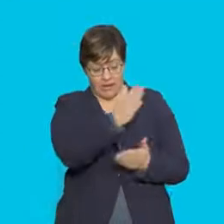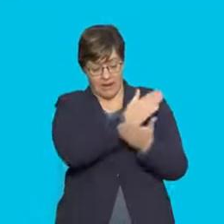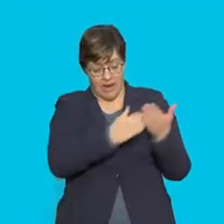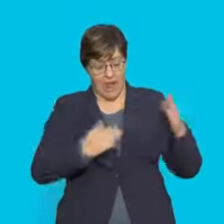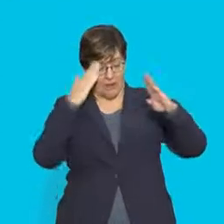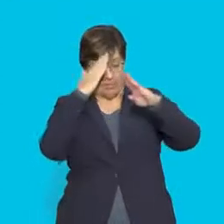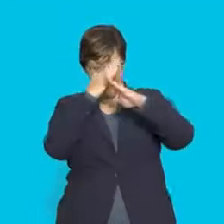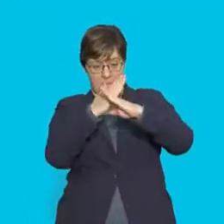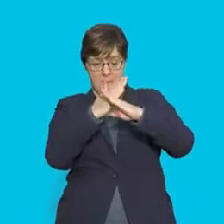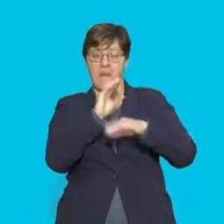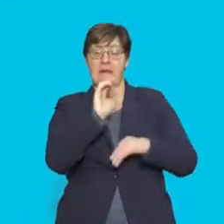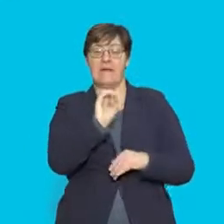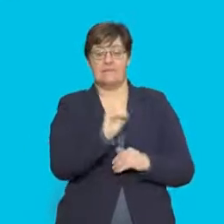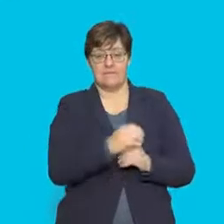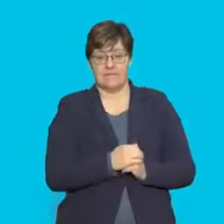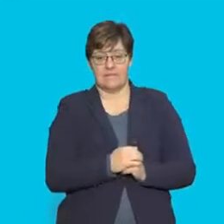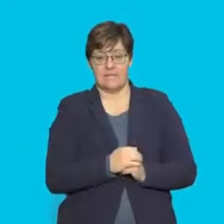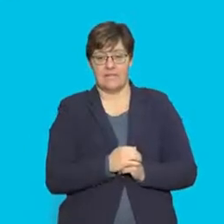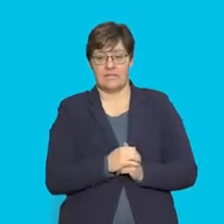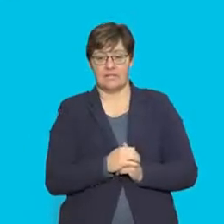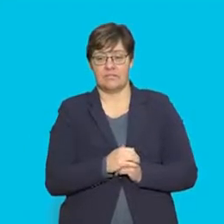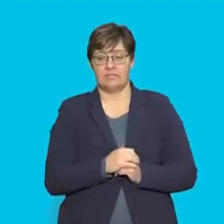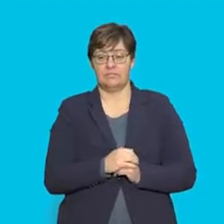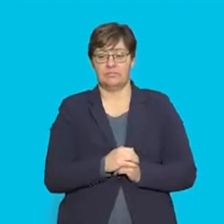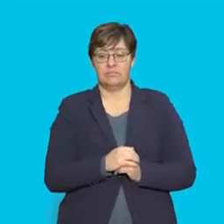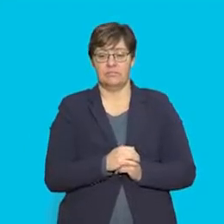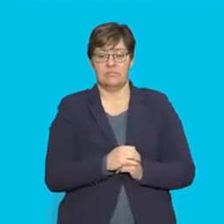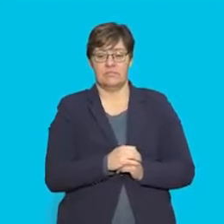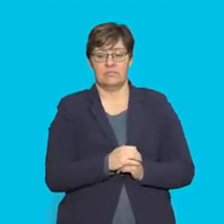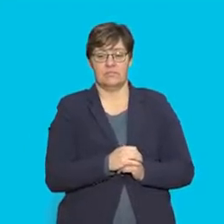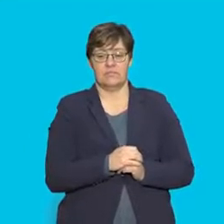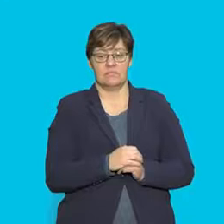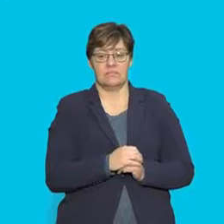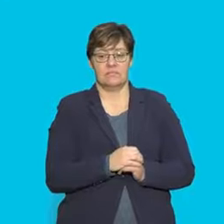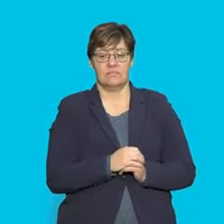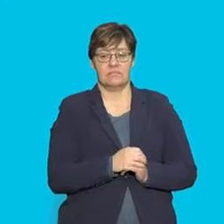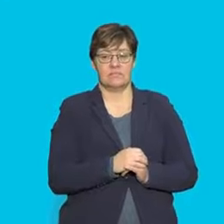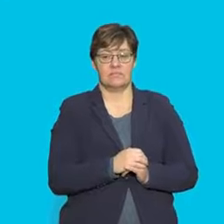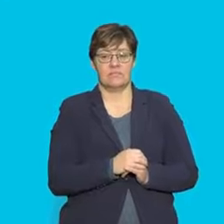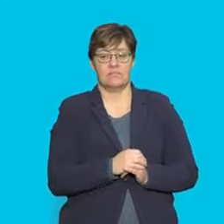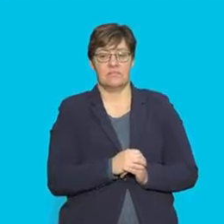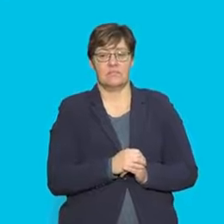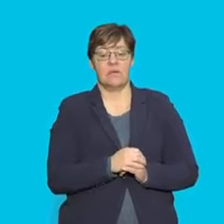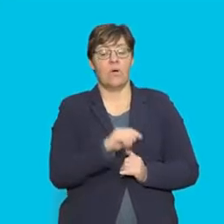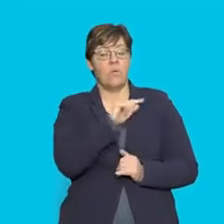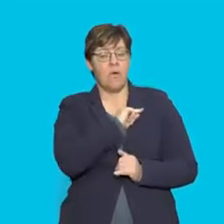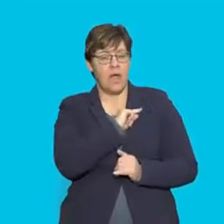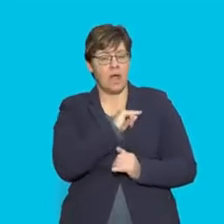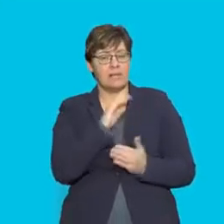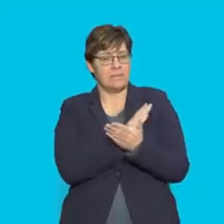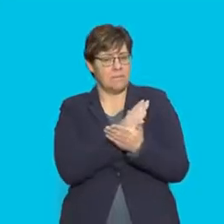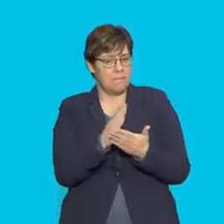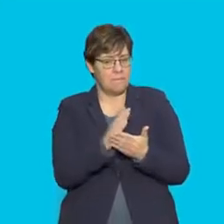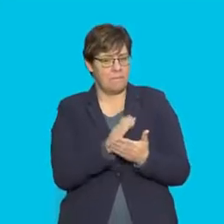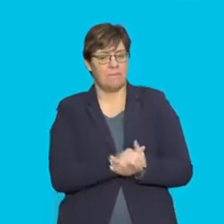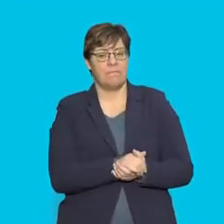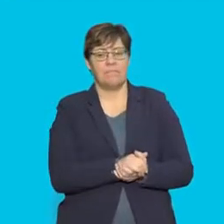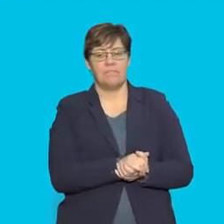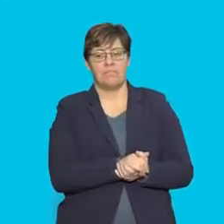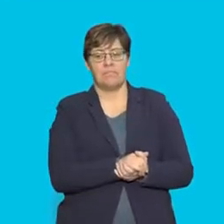E, right? So this is my A, B, and that is my C, D, right? Because at times you'll find that